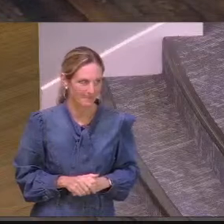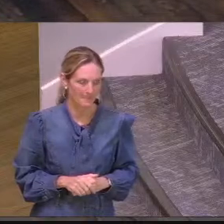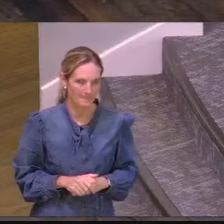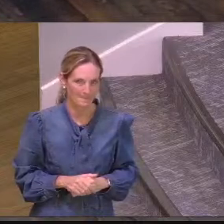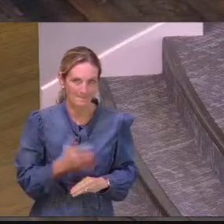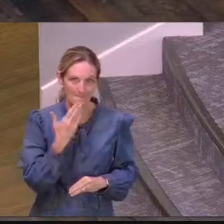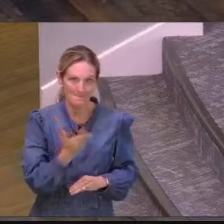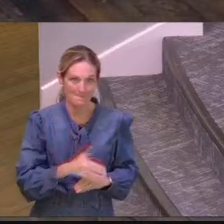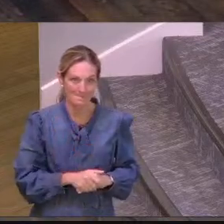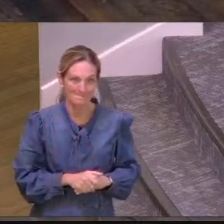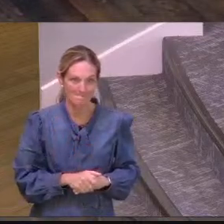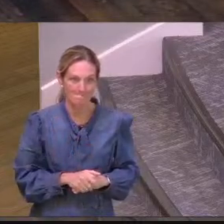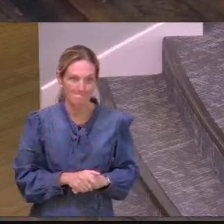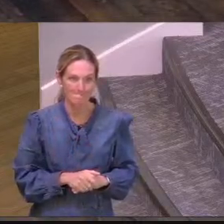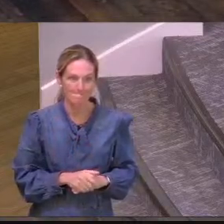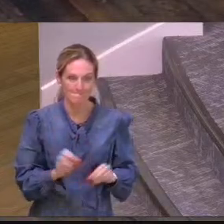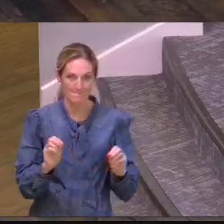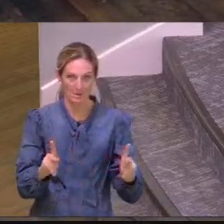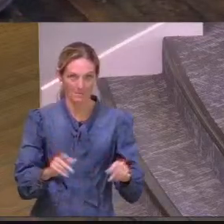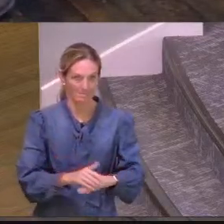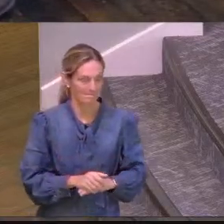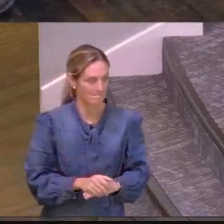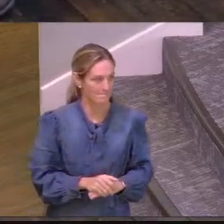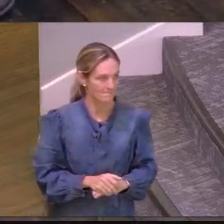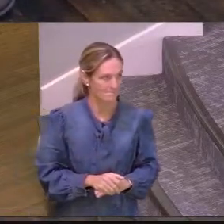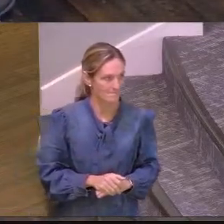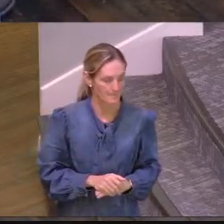Thank you. Okay.